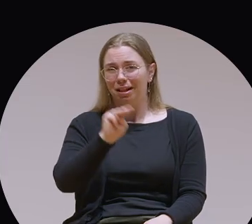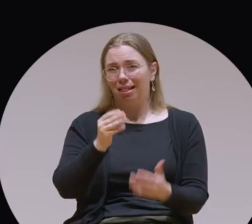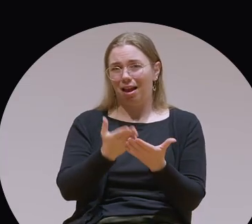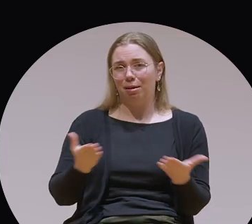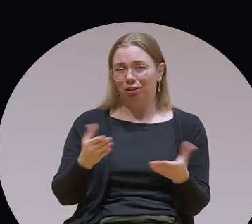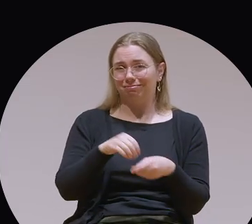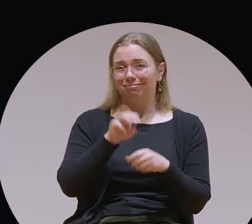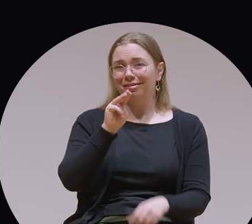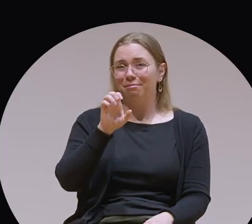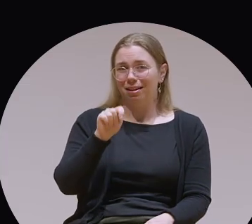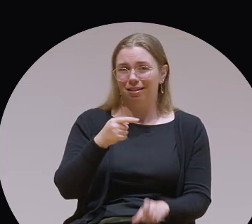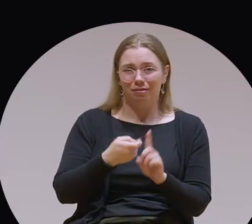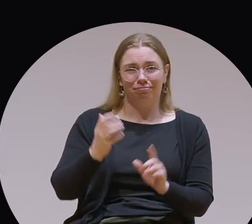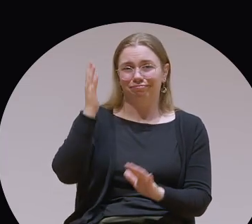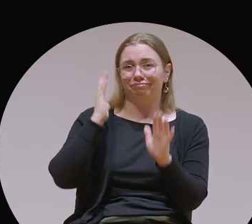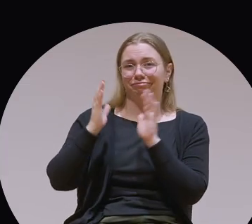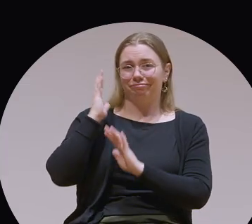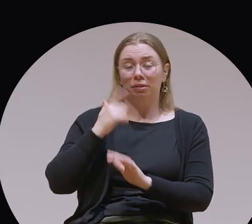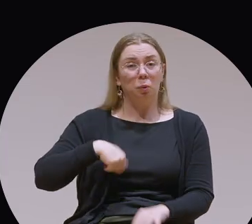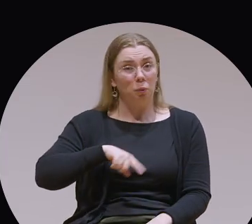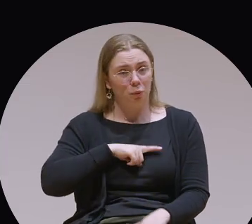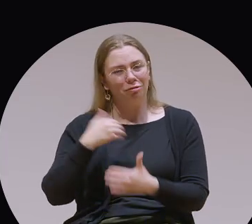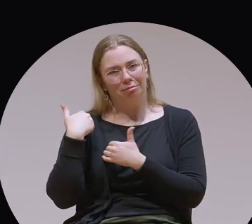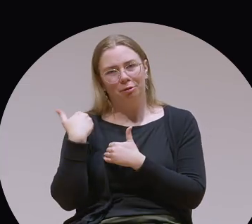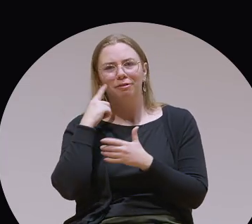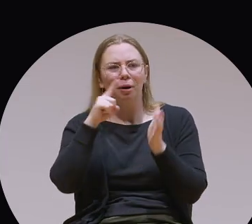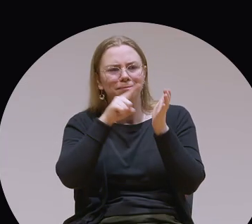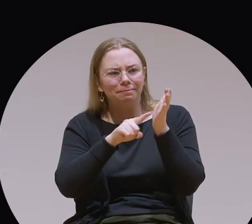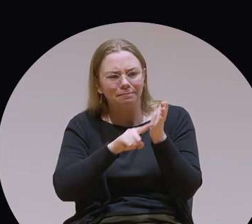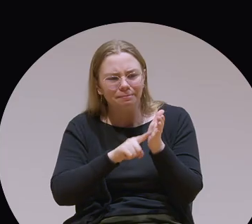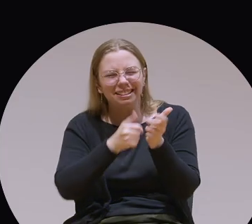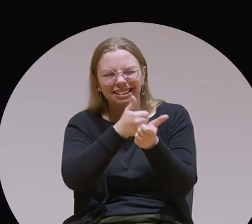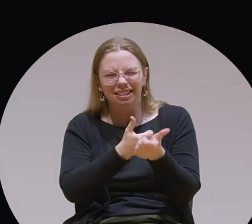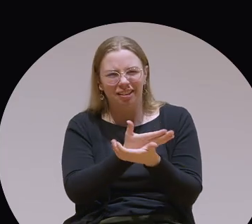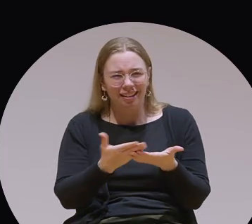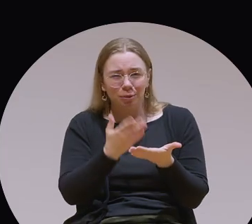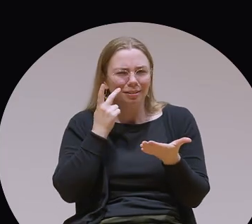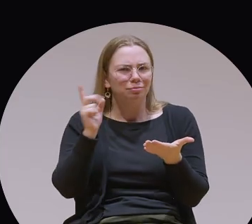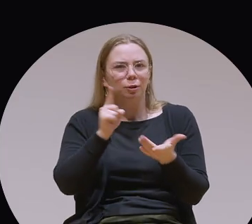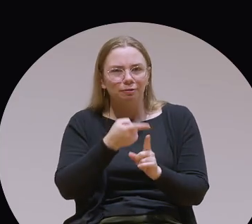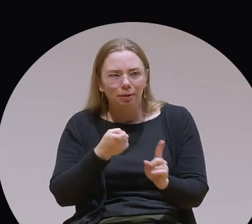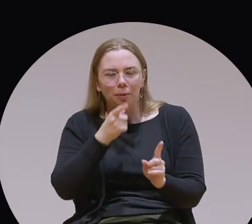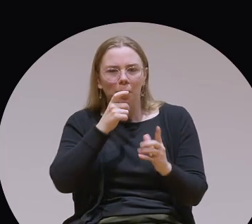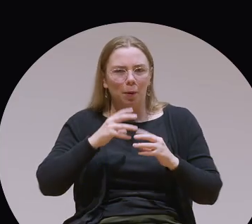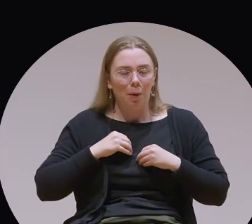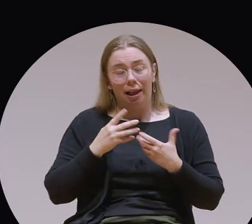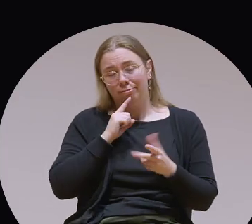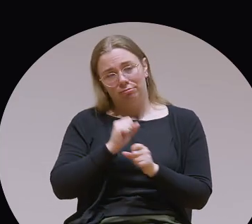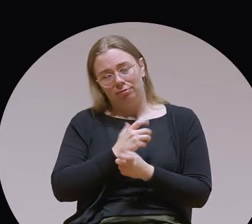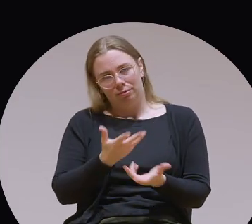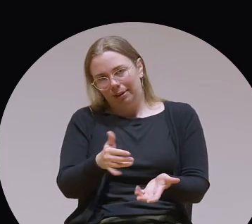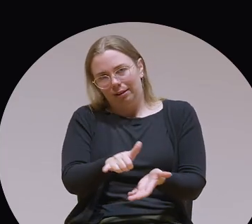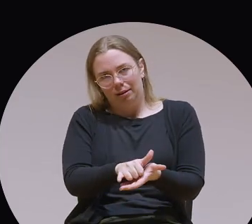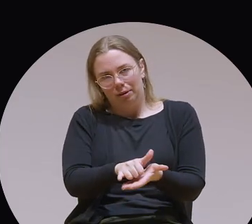We are responsible for researching that collection. It's kind of impossible as a job for 10 people. So what we do